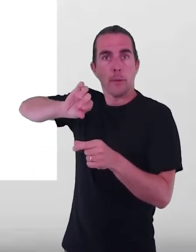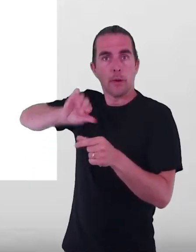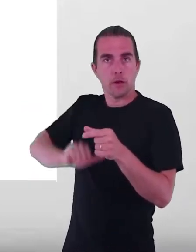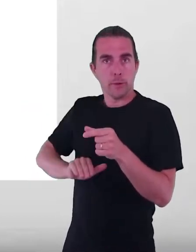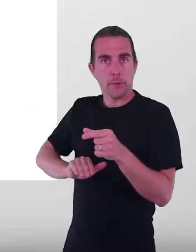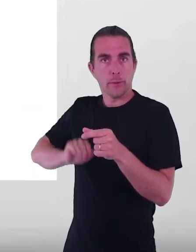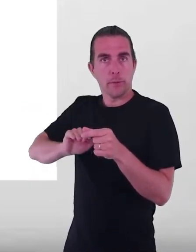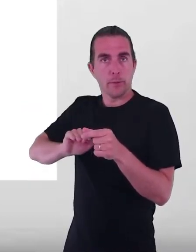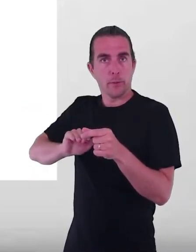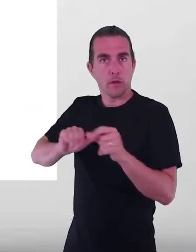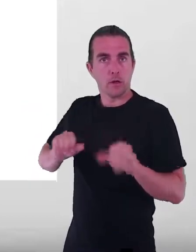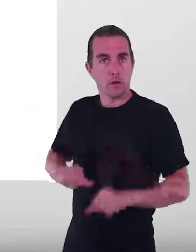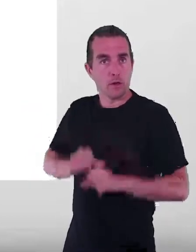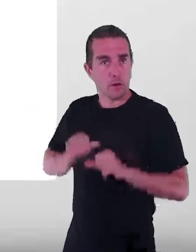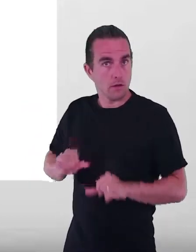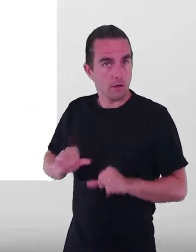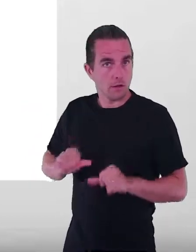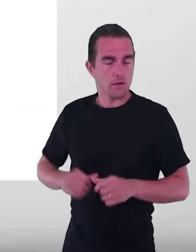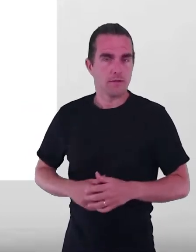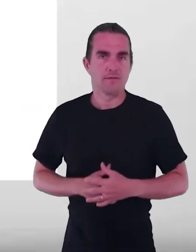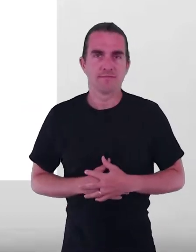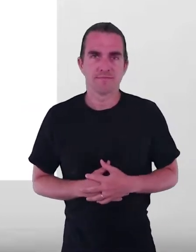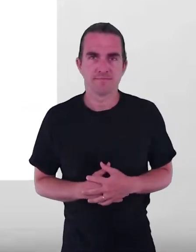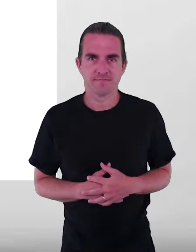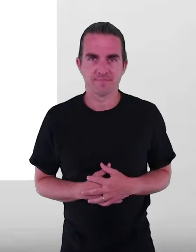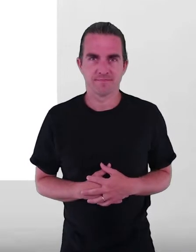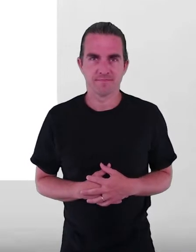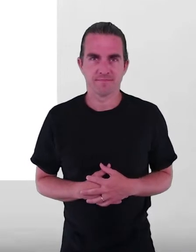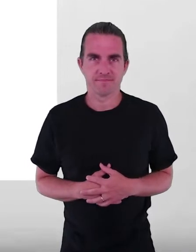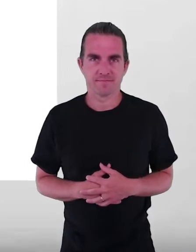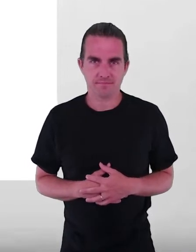Now open the extraction tube and pour in all the fluid.